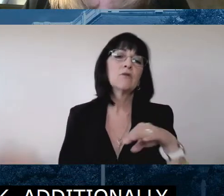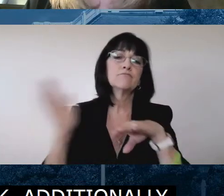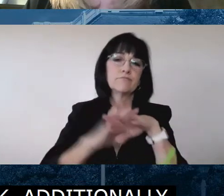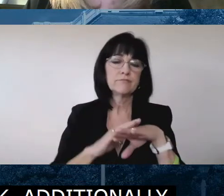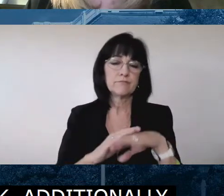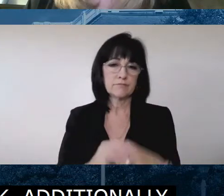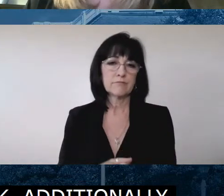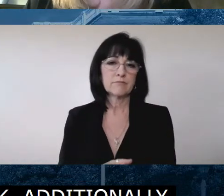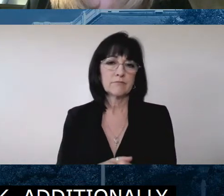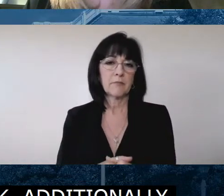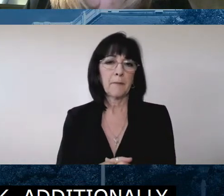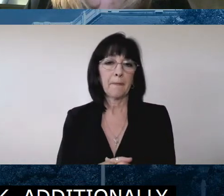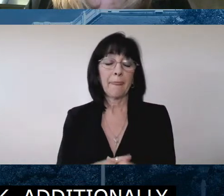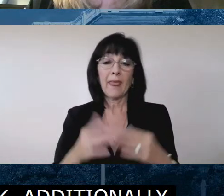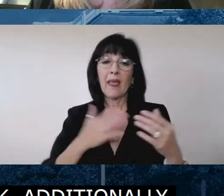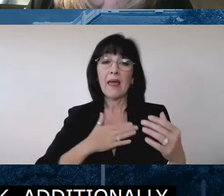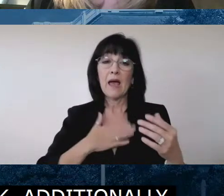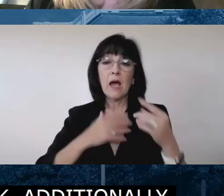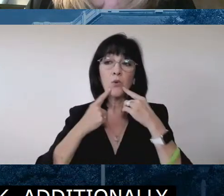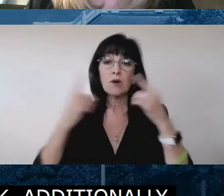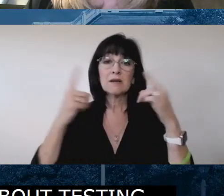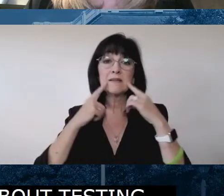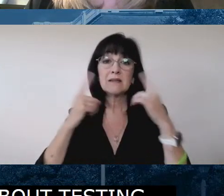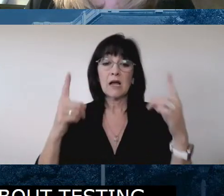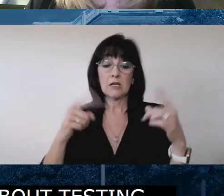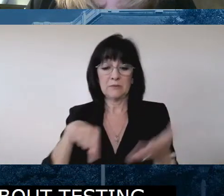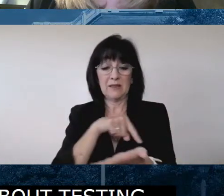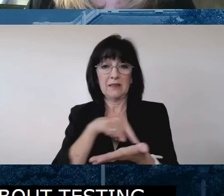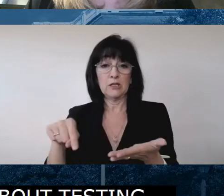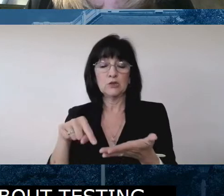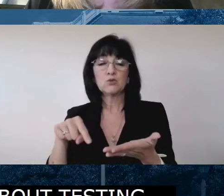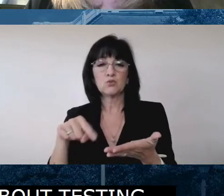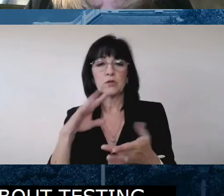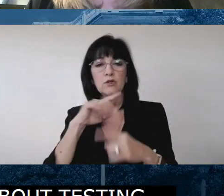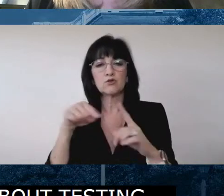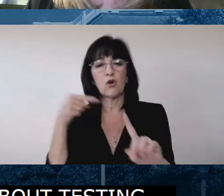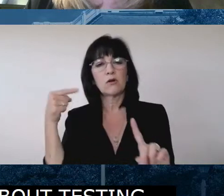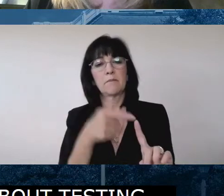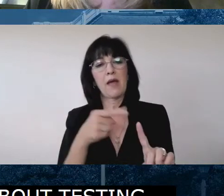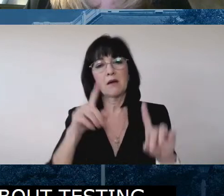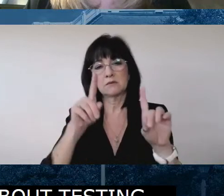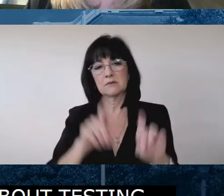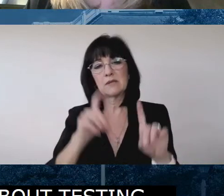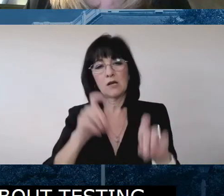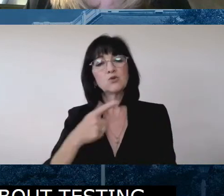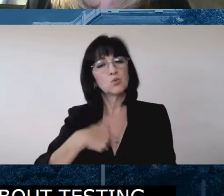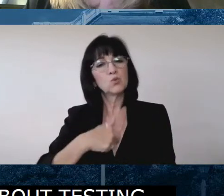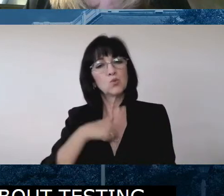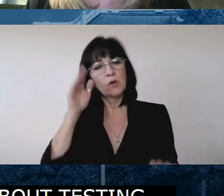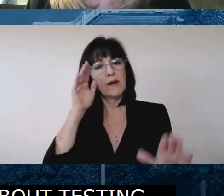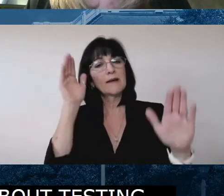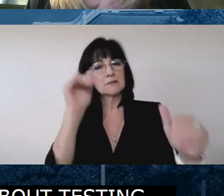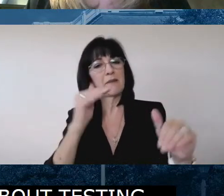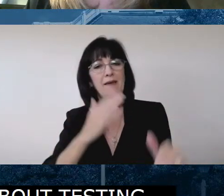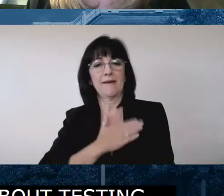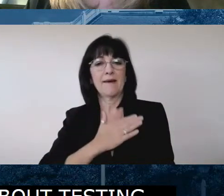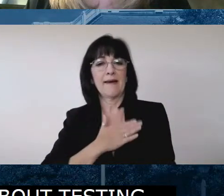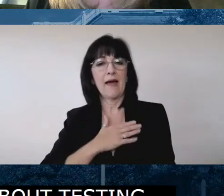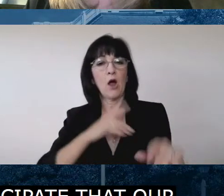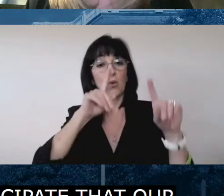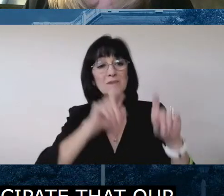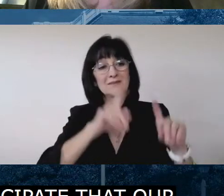week about testing, which I'll talk about in a few minutes, we do anticipate that our testing numbers will increase even